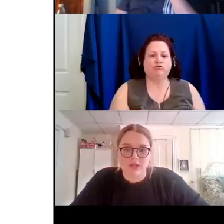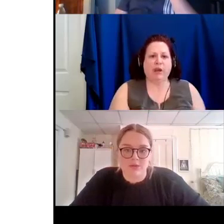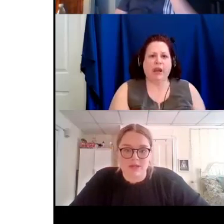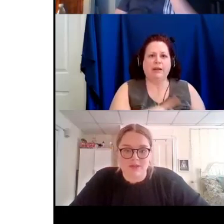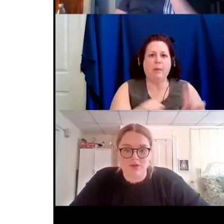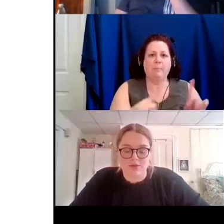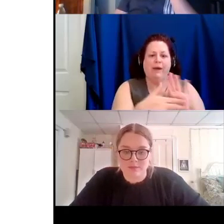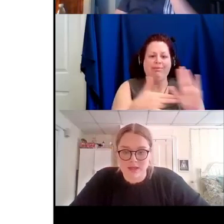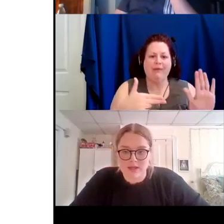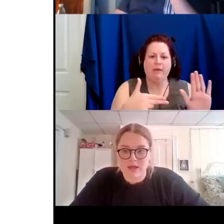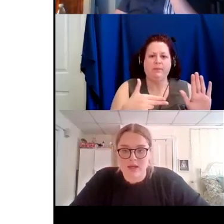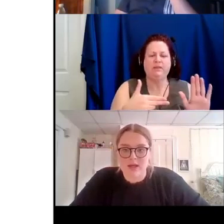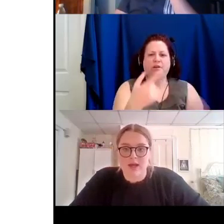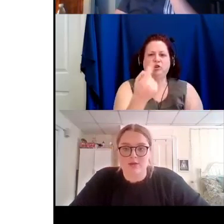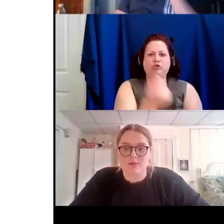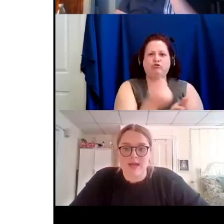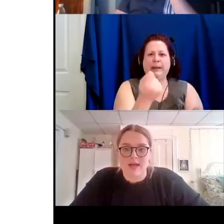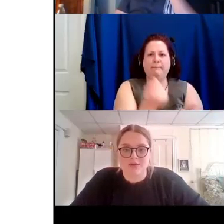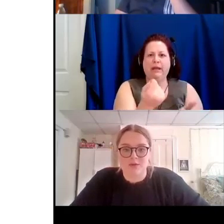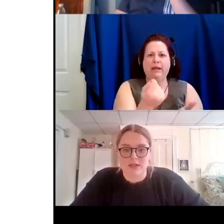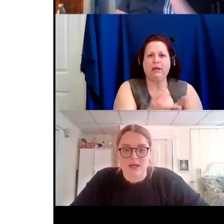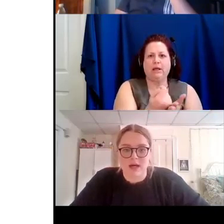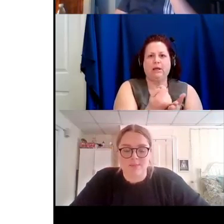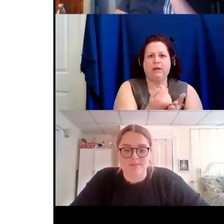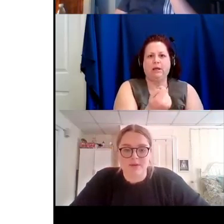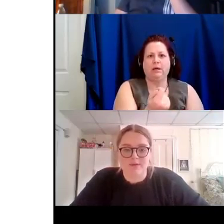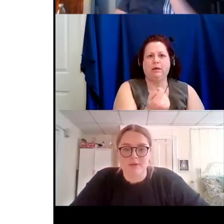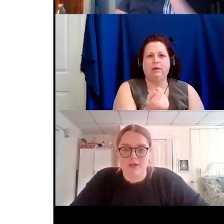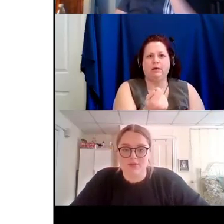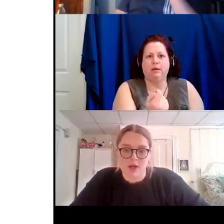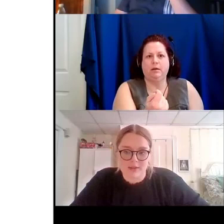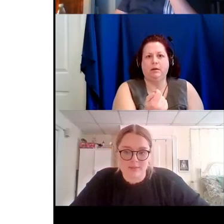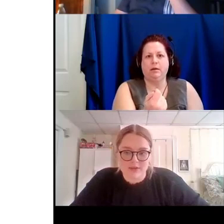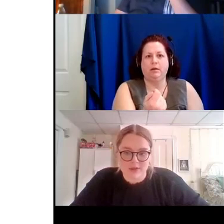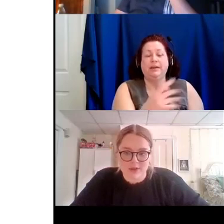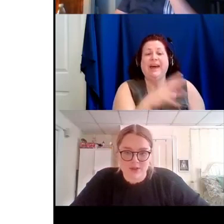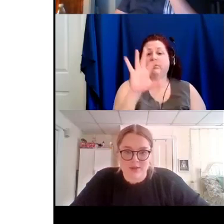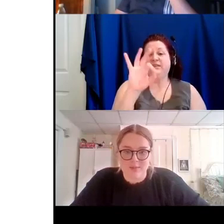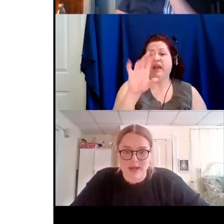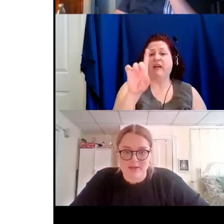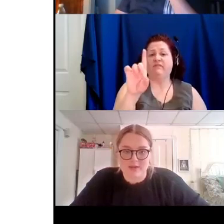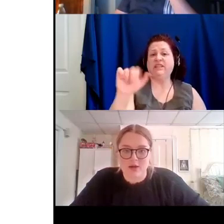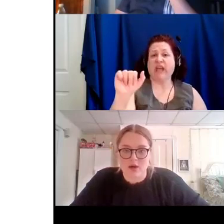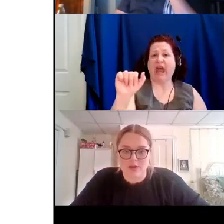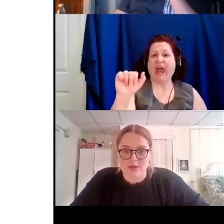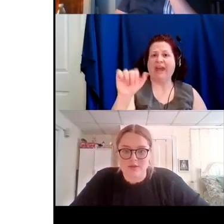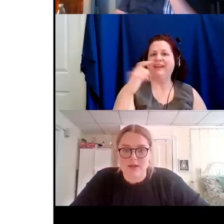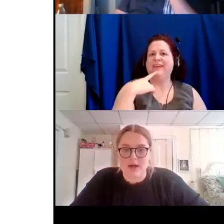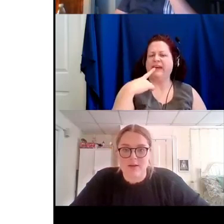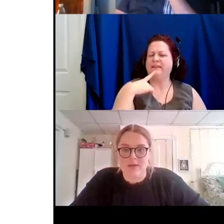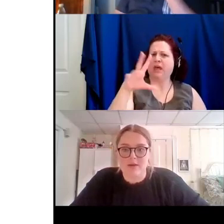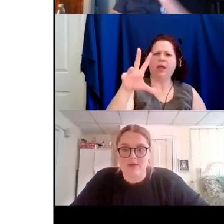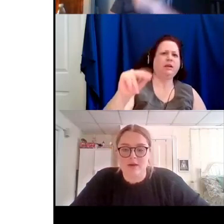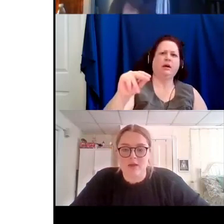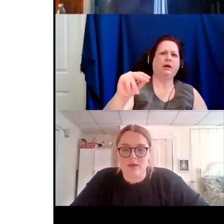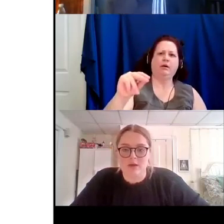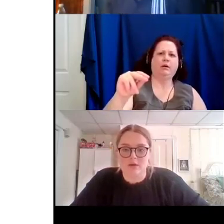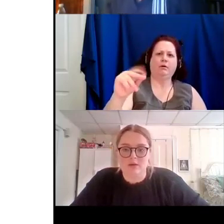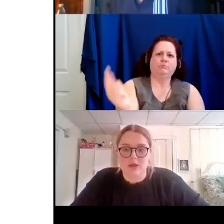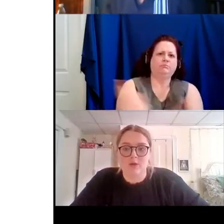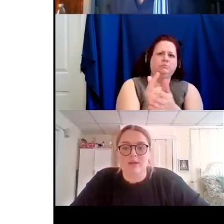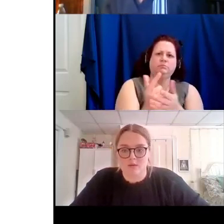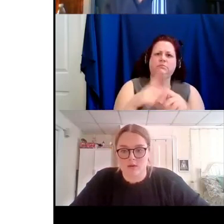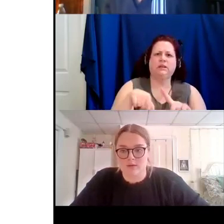were being used as treatment. And it was actually the Food and Drug Administration that banned the collars, and